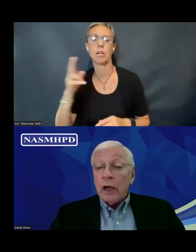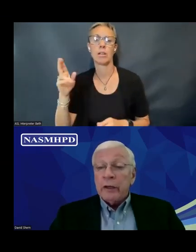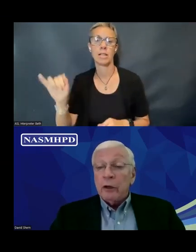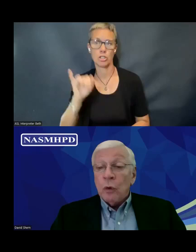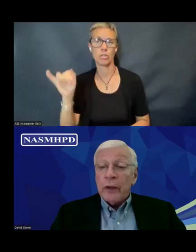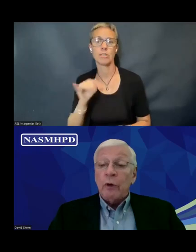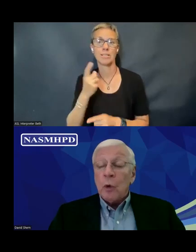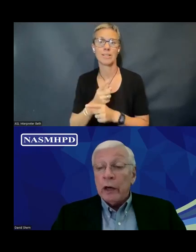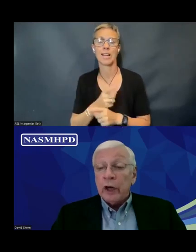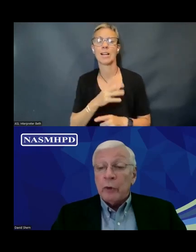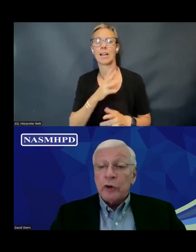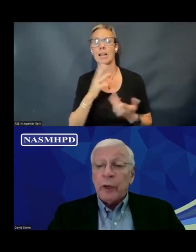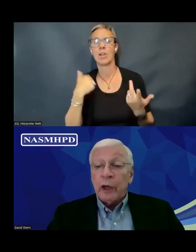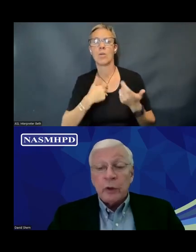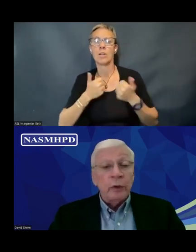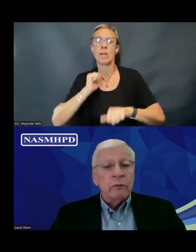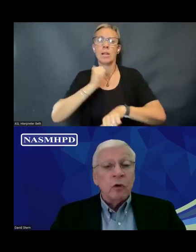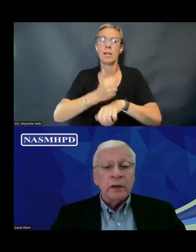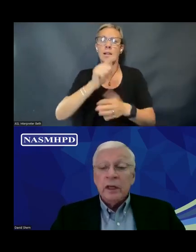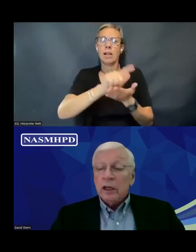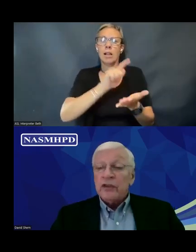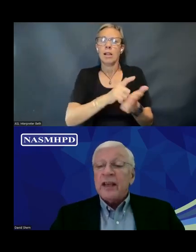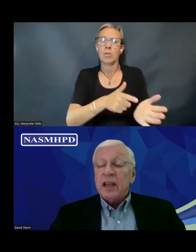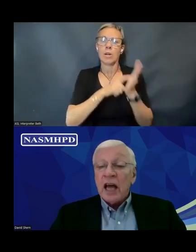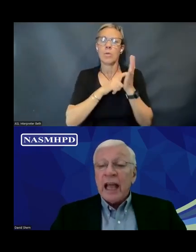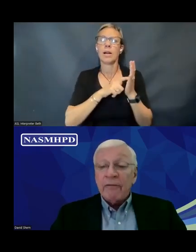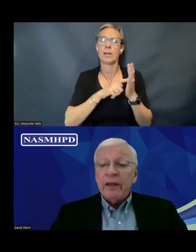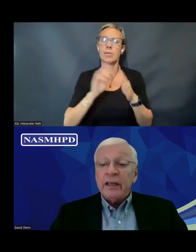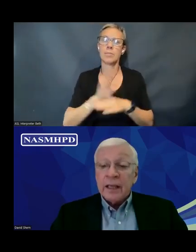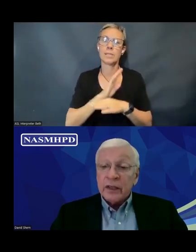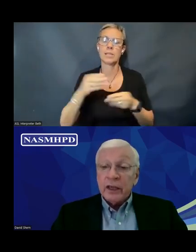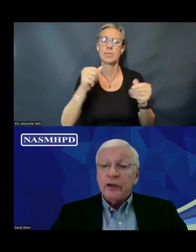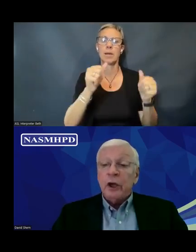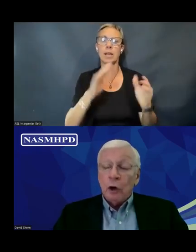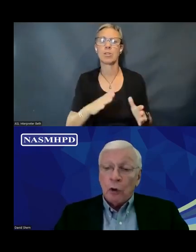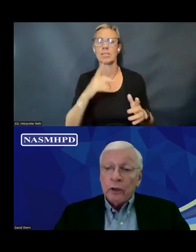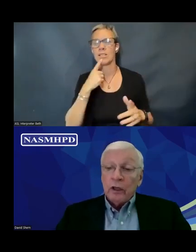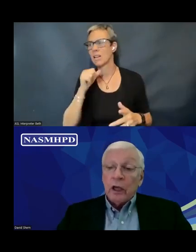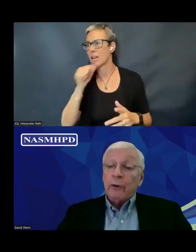implement a law in Illinois that required commercial payers to be involved is that not having a